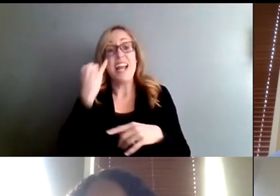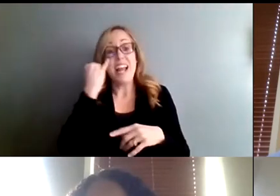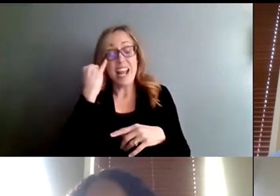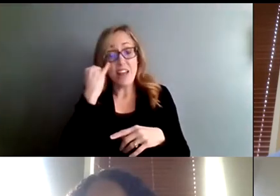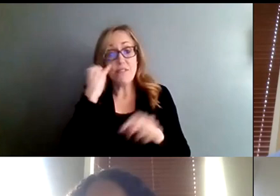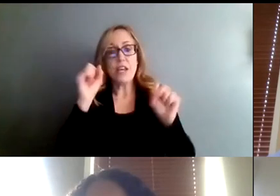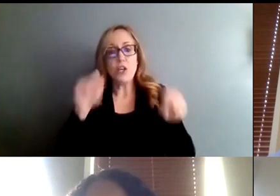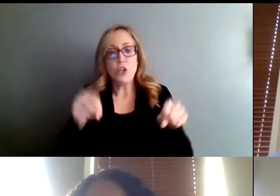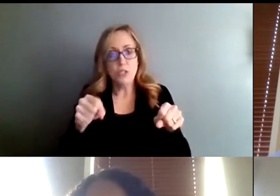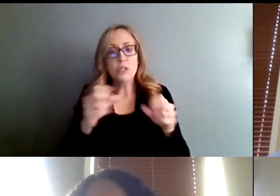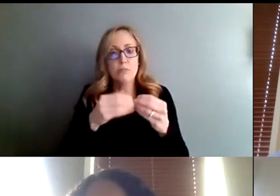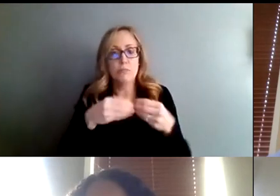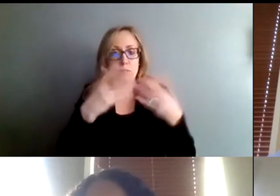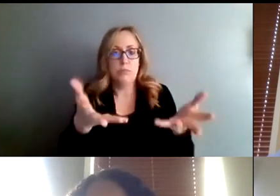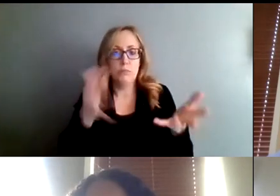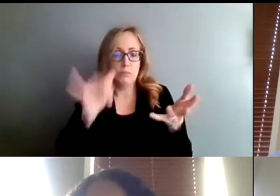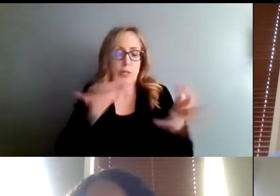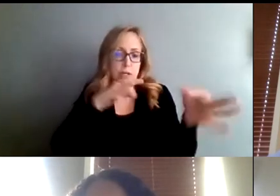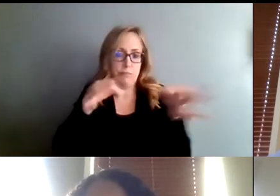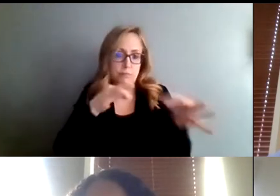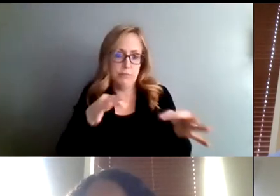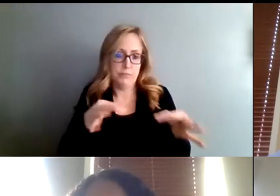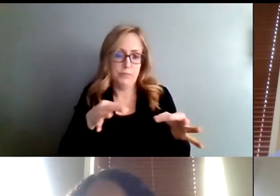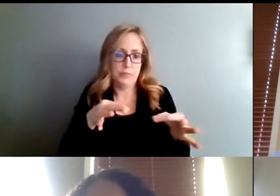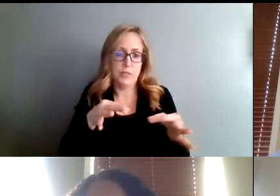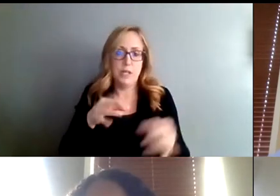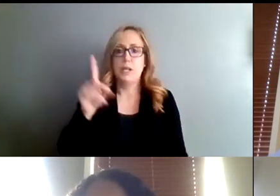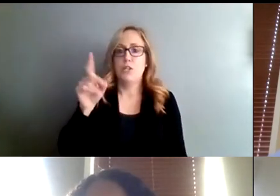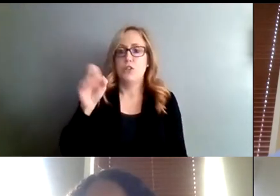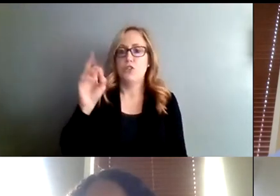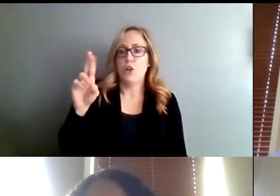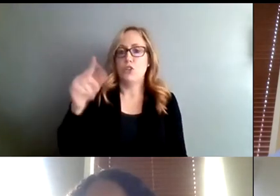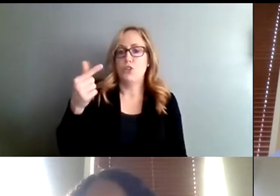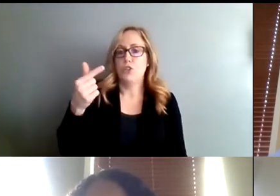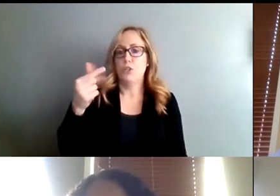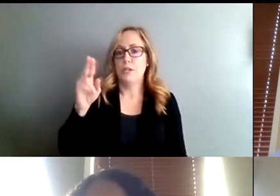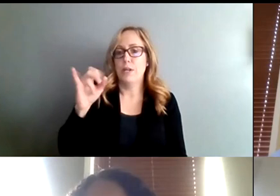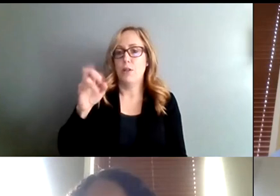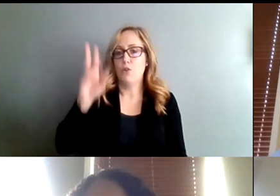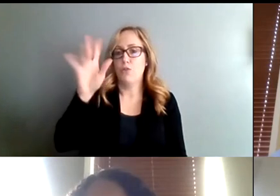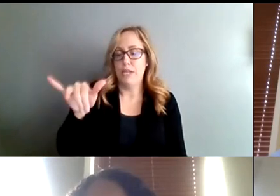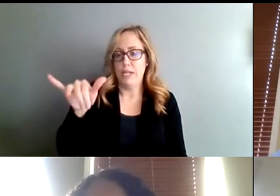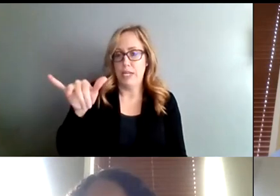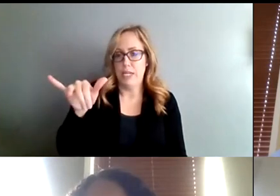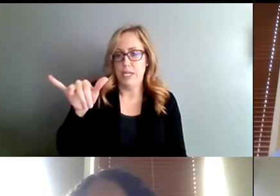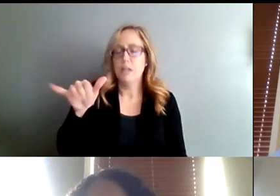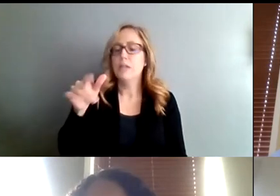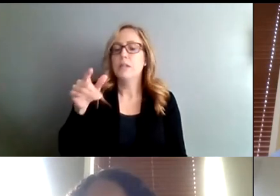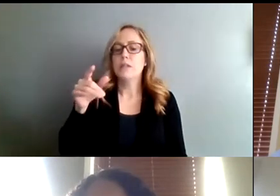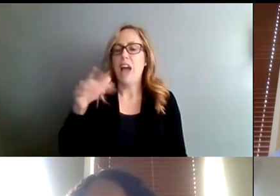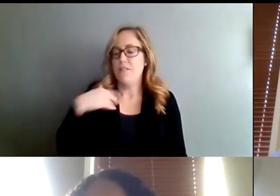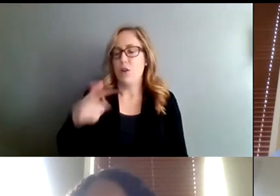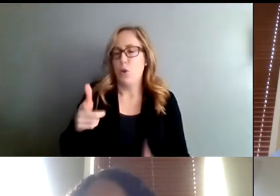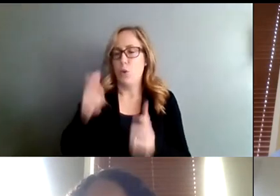their family information session. I'm going to go to Dr. Guillory next, but had a quick follow-up that just wanted to throw out